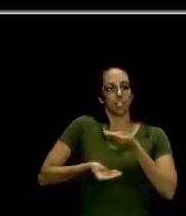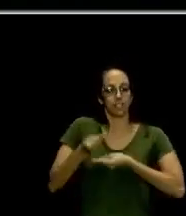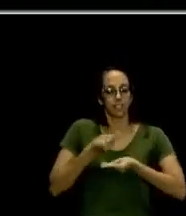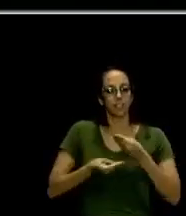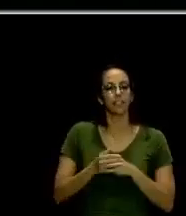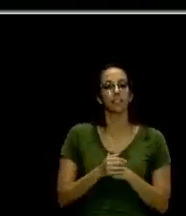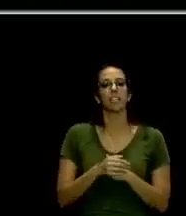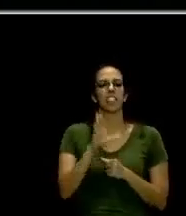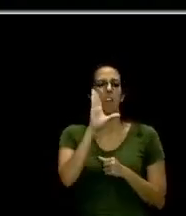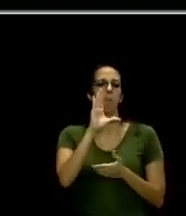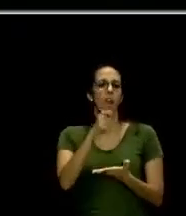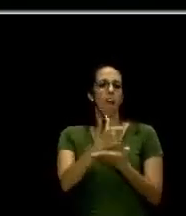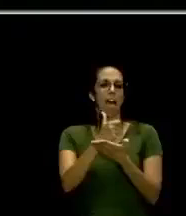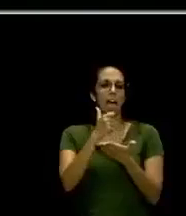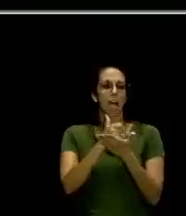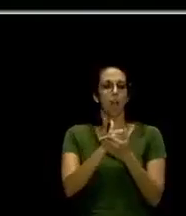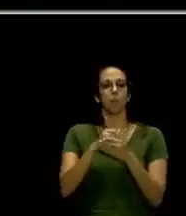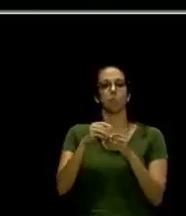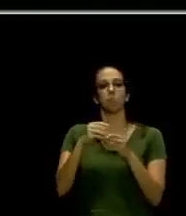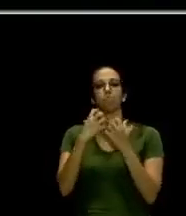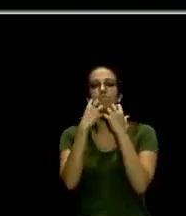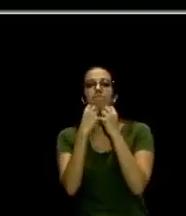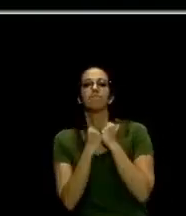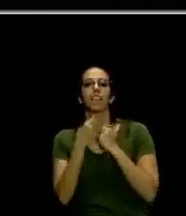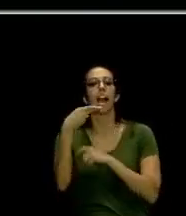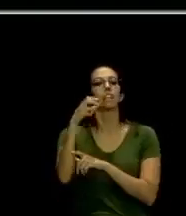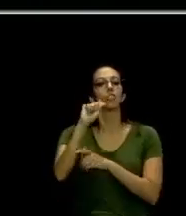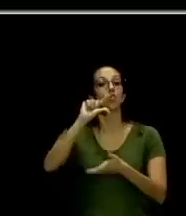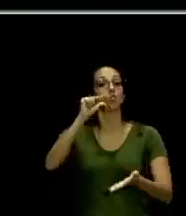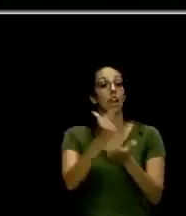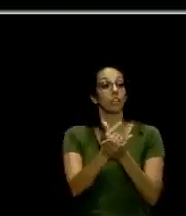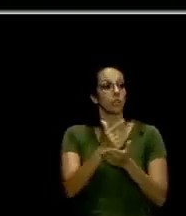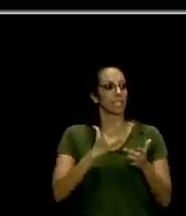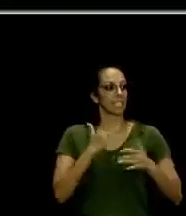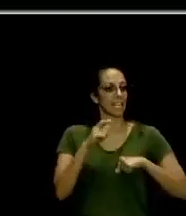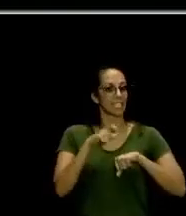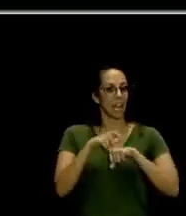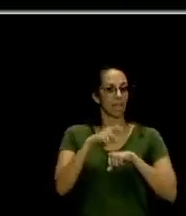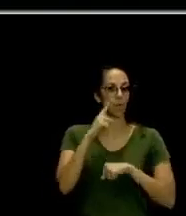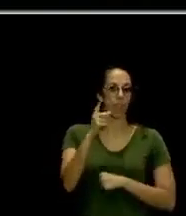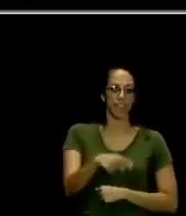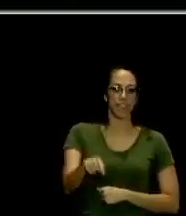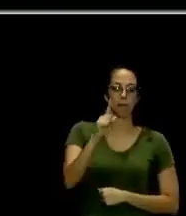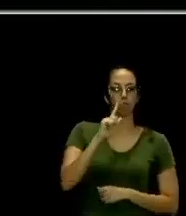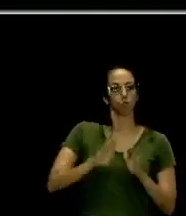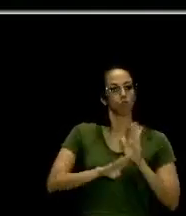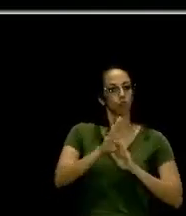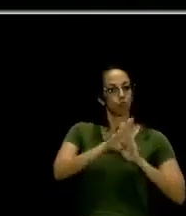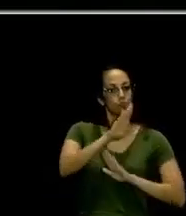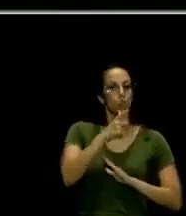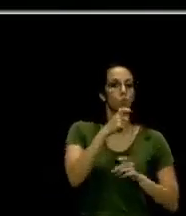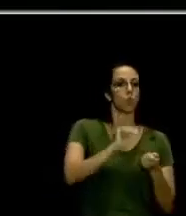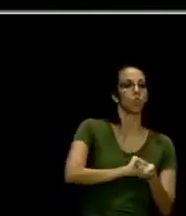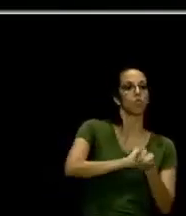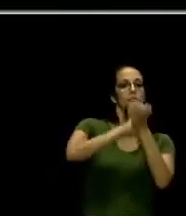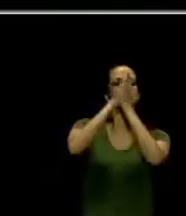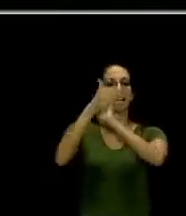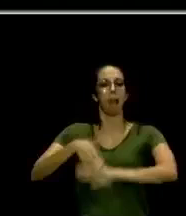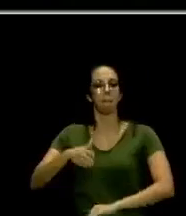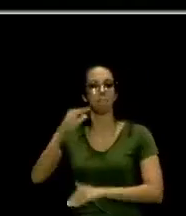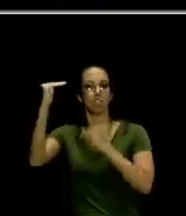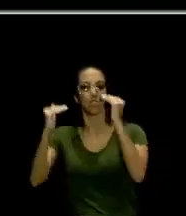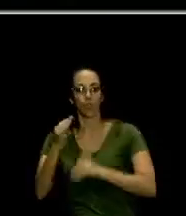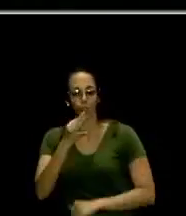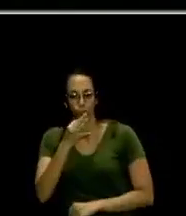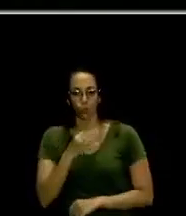the gaps and preserve high school graduation for the exciting time that it should be for all Floridians who are transitioning to adulthood by providing